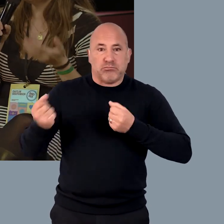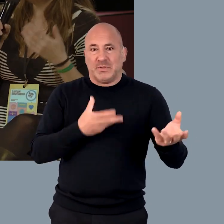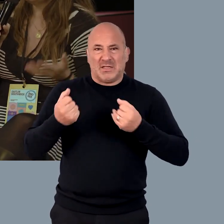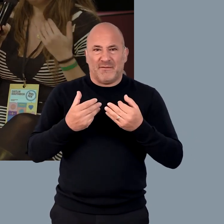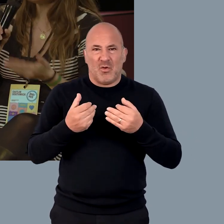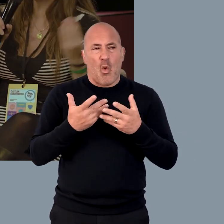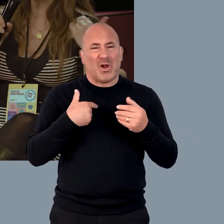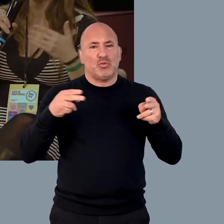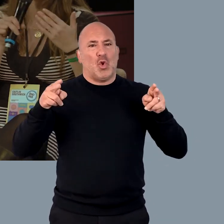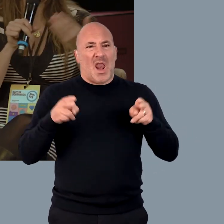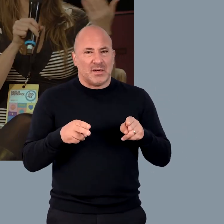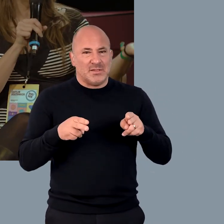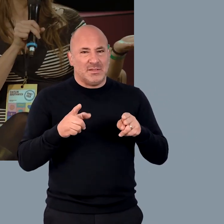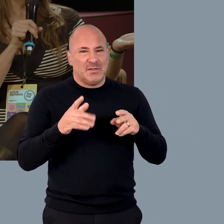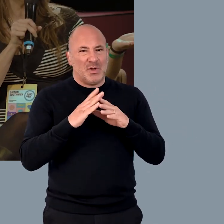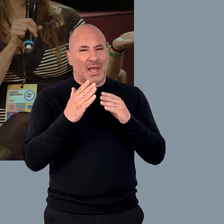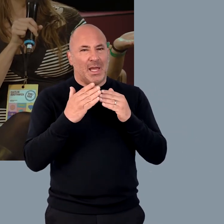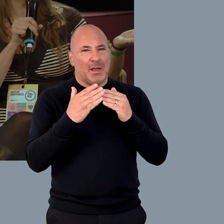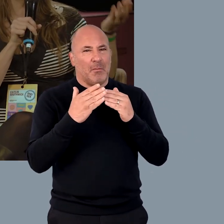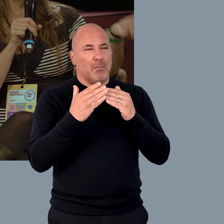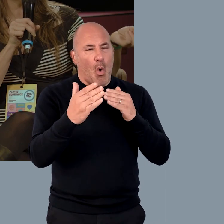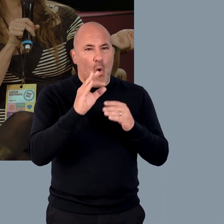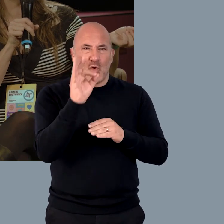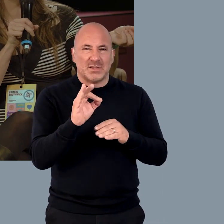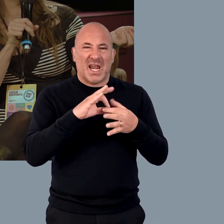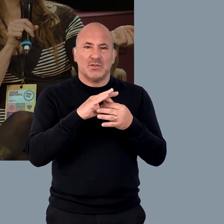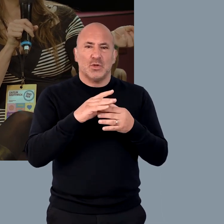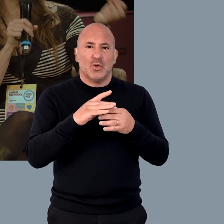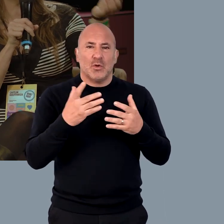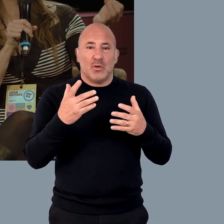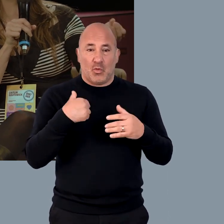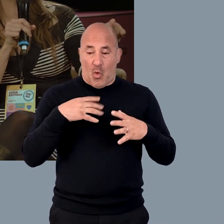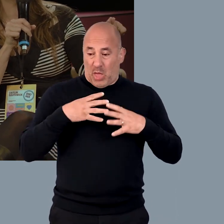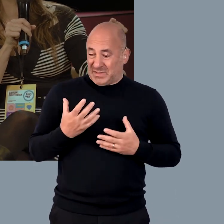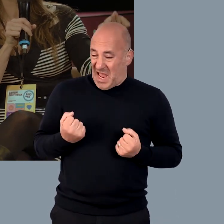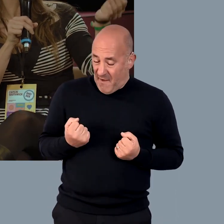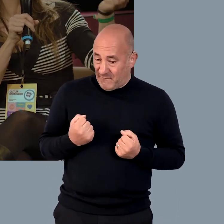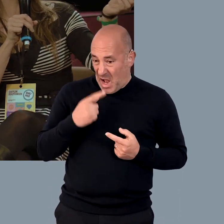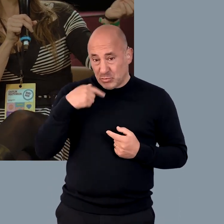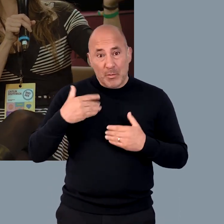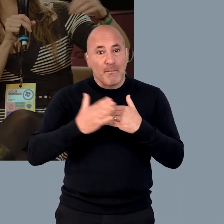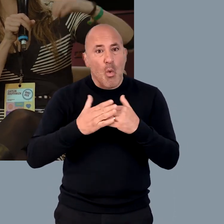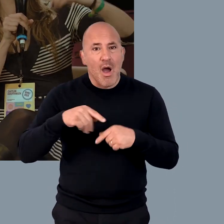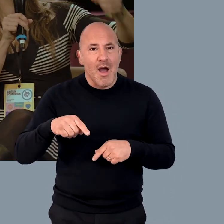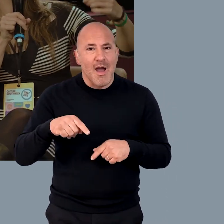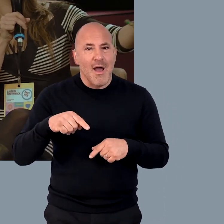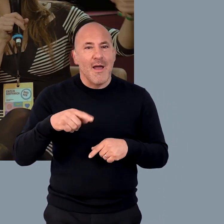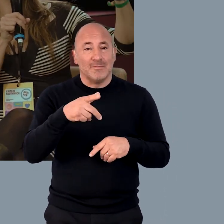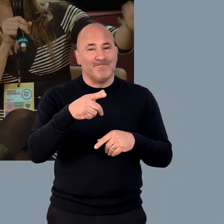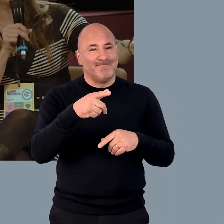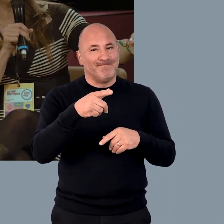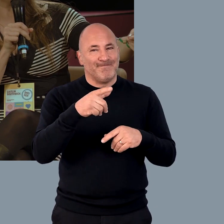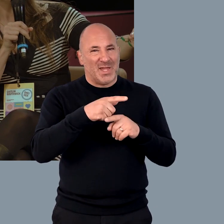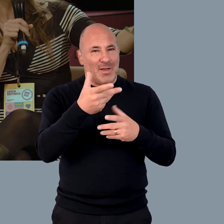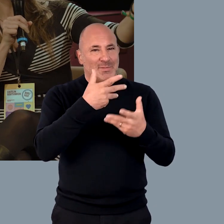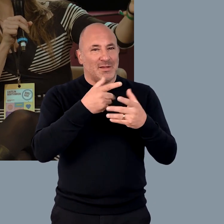that ultimately, it's maybe not even a question about hyperproductivity and can we do less. It's about can we do more with what